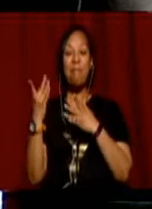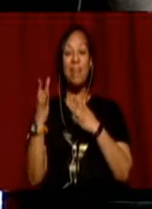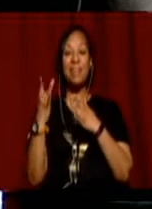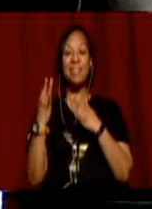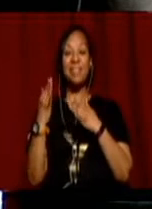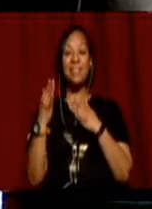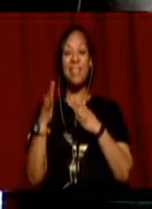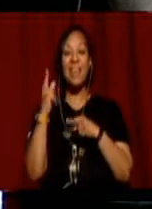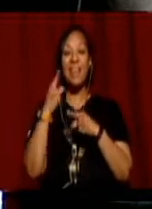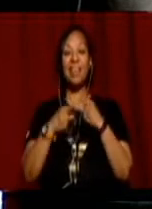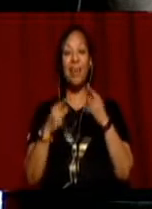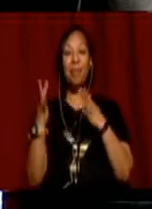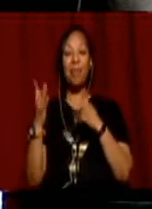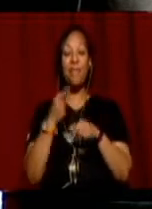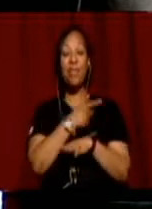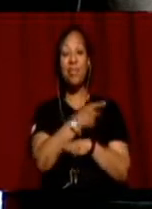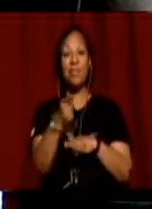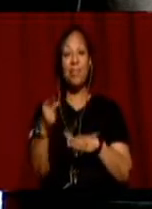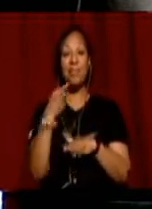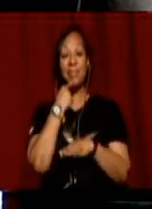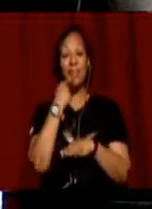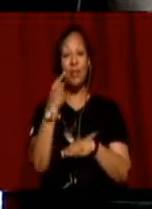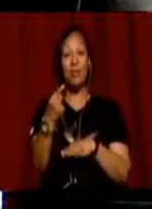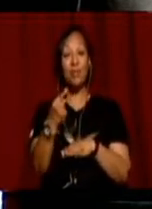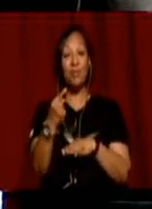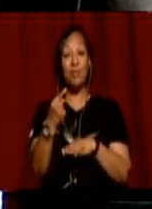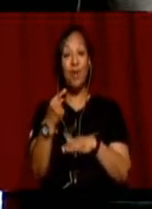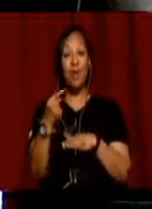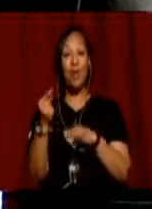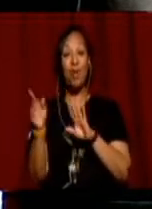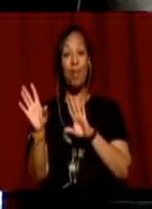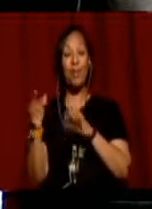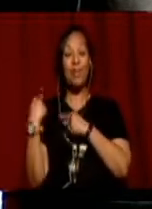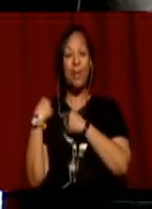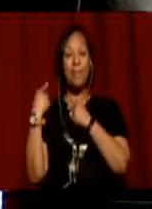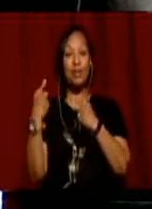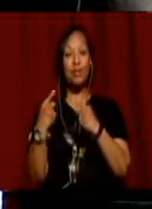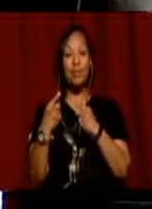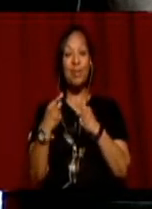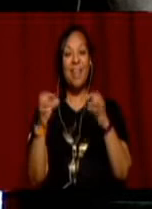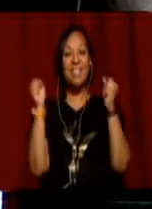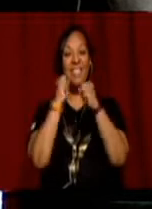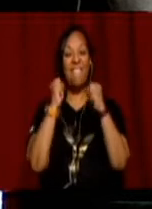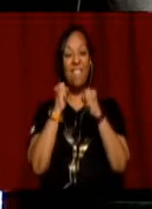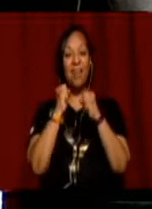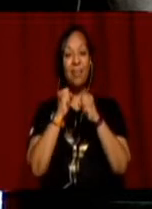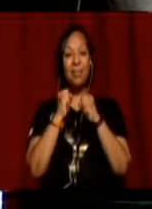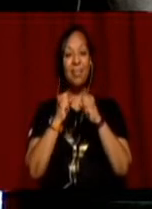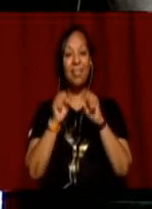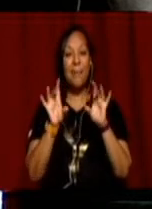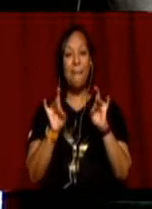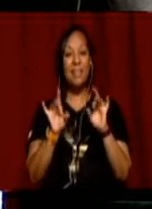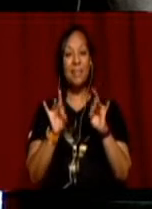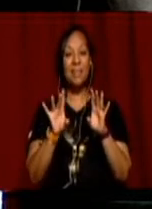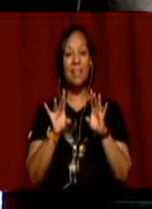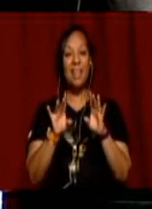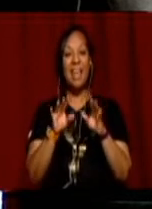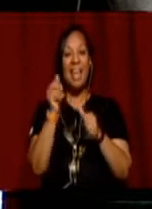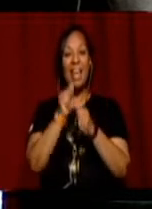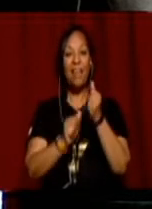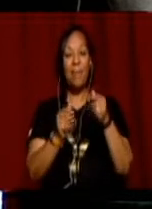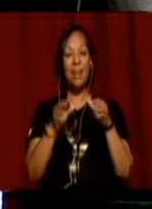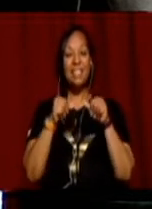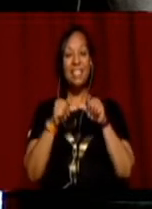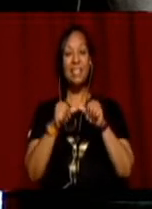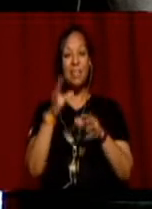them. Can't wait for them to tell you what they've been doing to fight this pandemic. I pray that everybody has been keeping the faith.